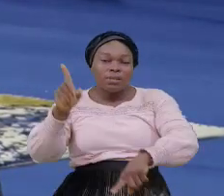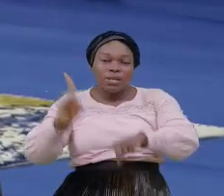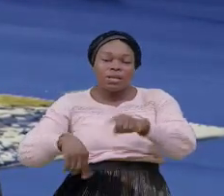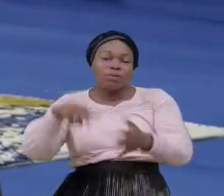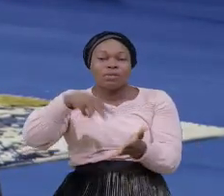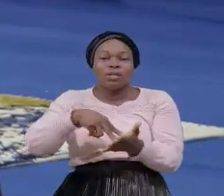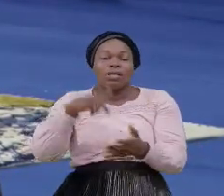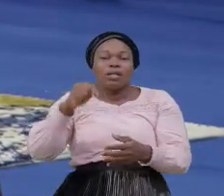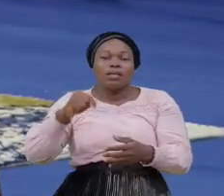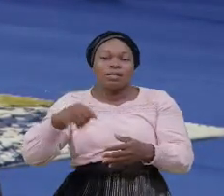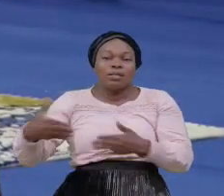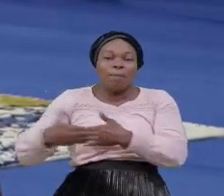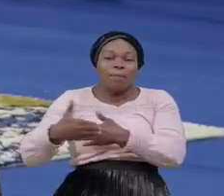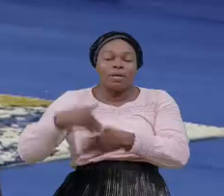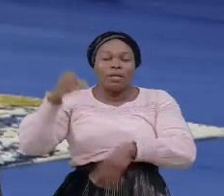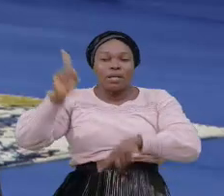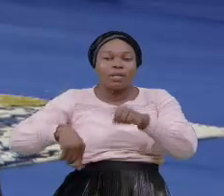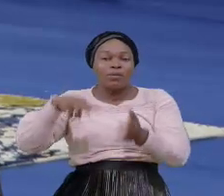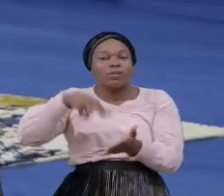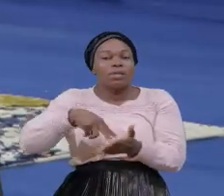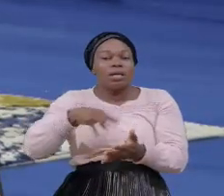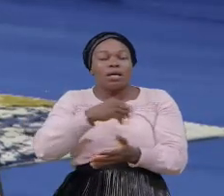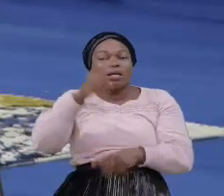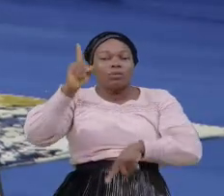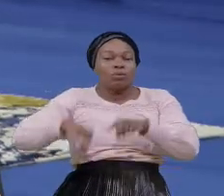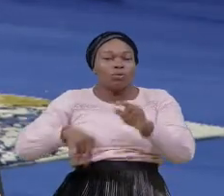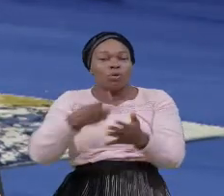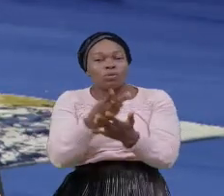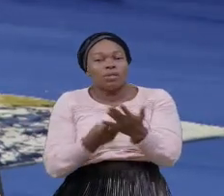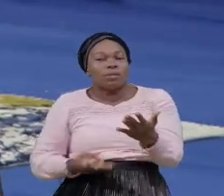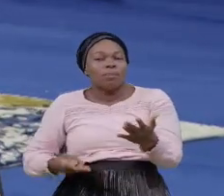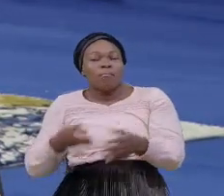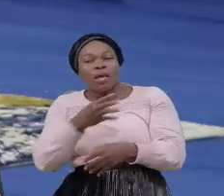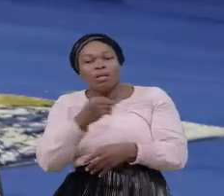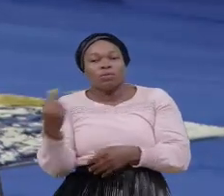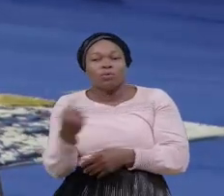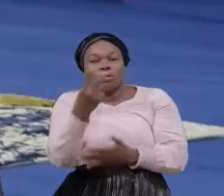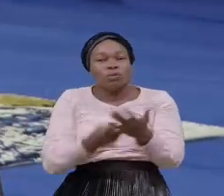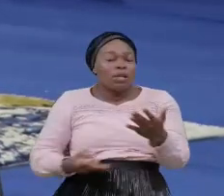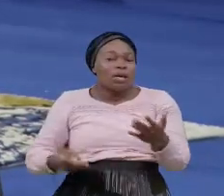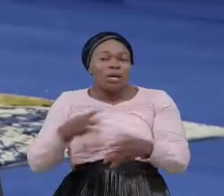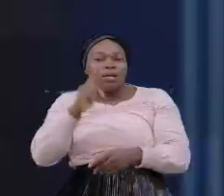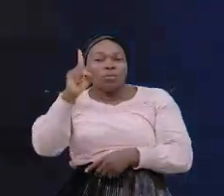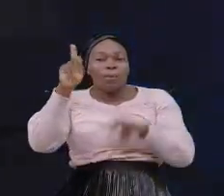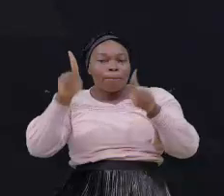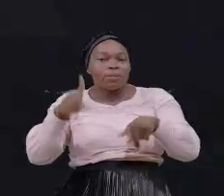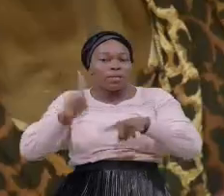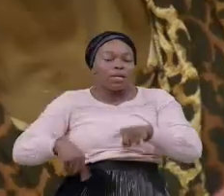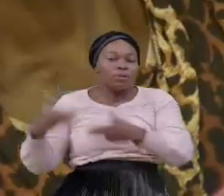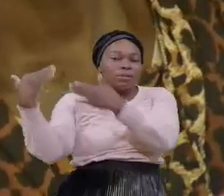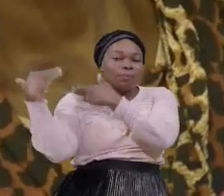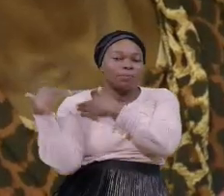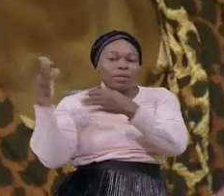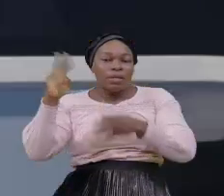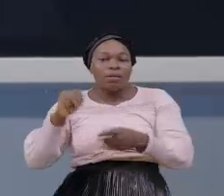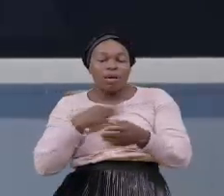not stand, he could not bend, he could not move. Only one person could not help. Two people could not help. Three people could